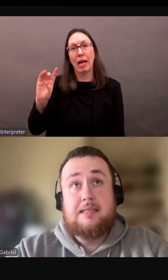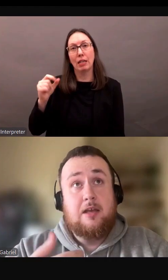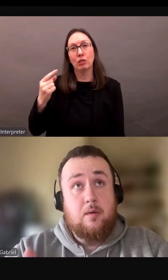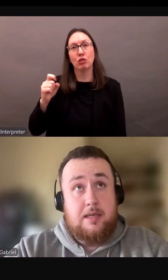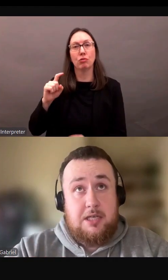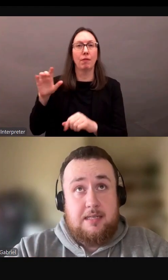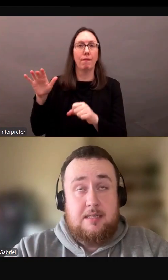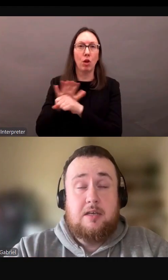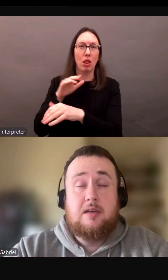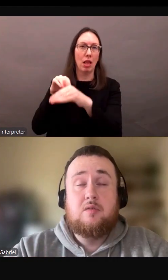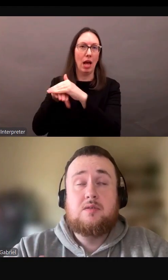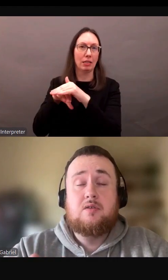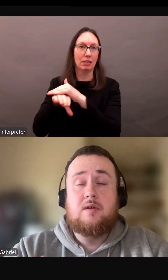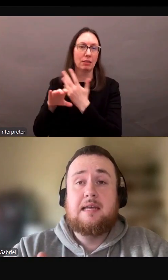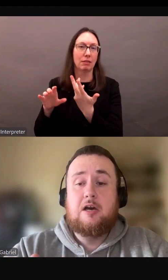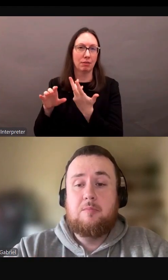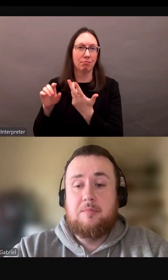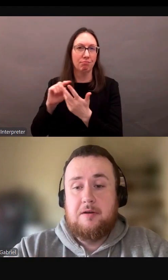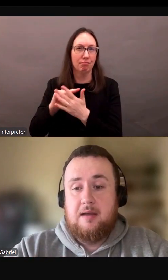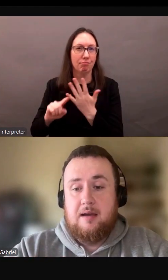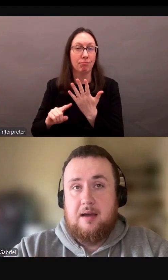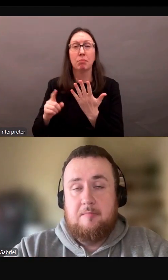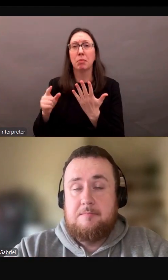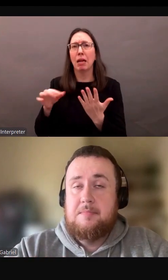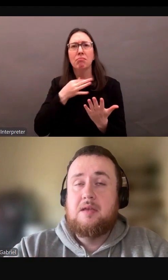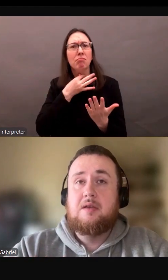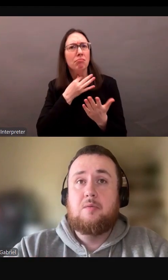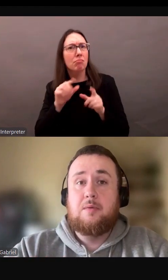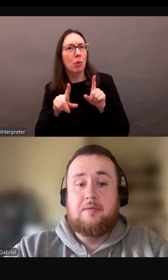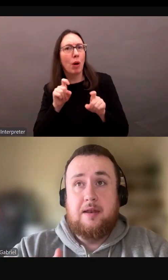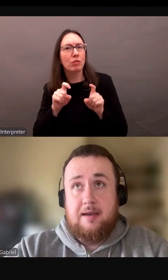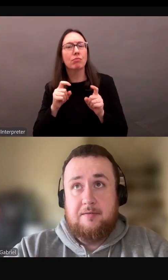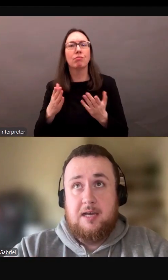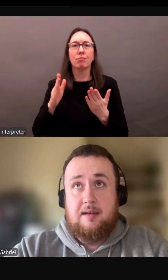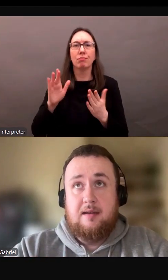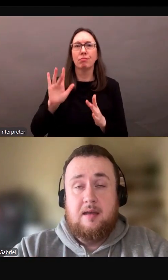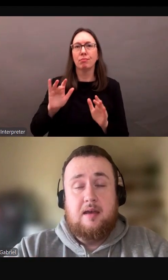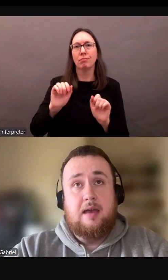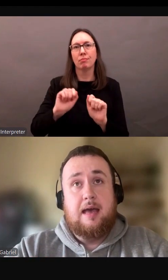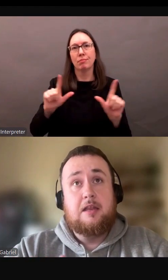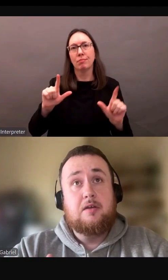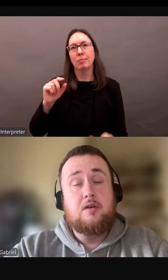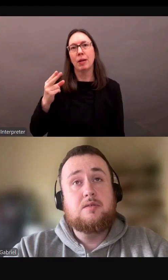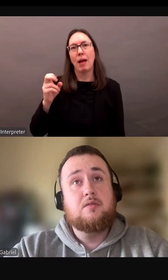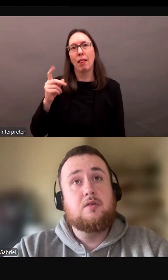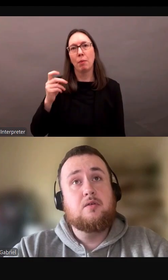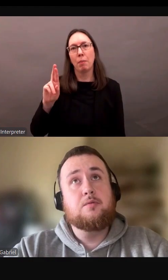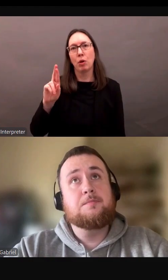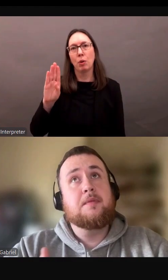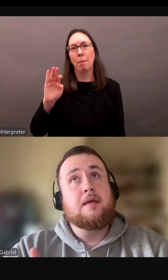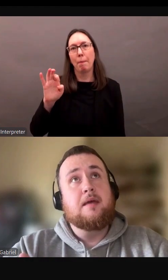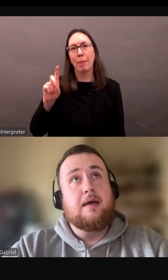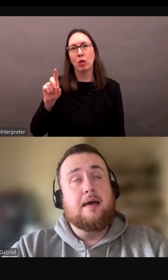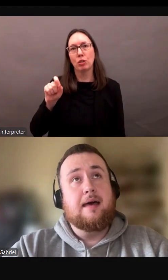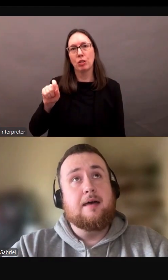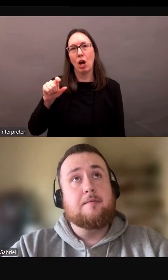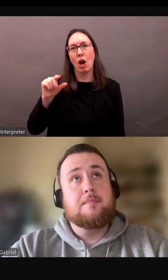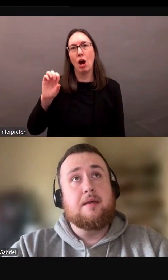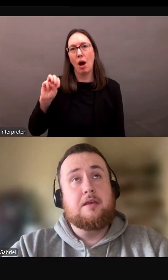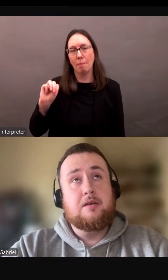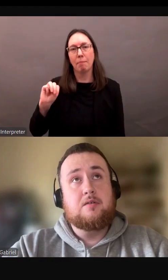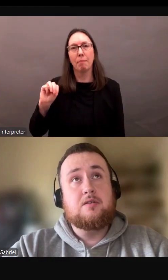has any questions, you could also go on to helperbird.com. We have a live chat, and you could also do